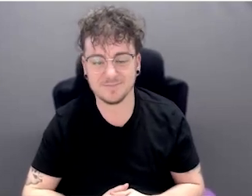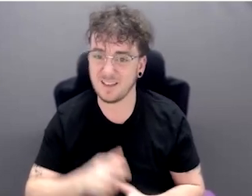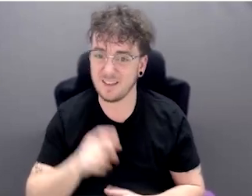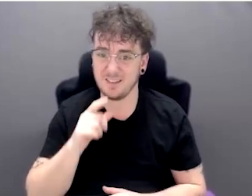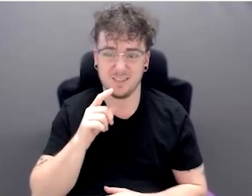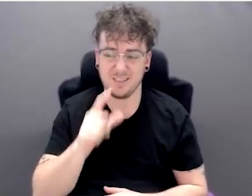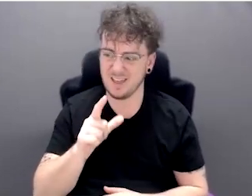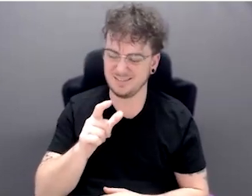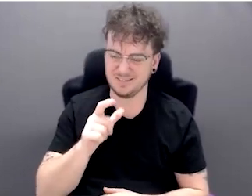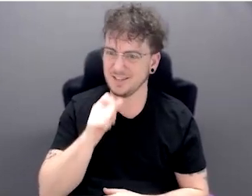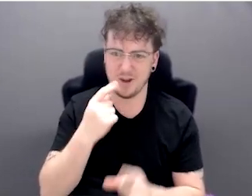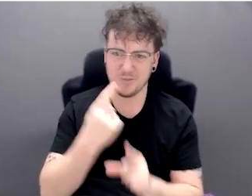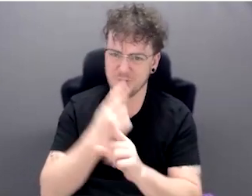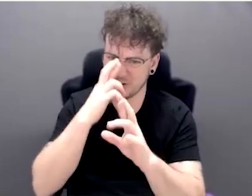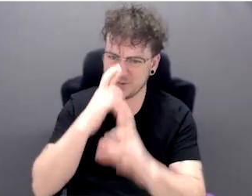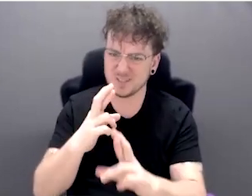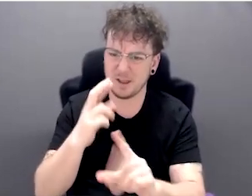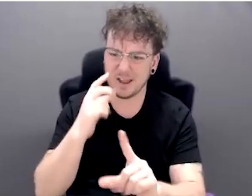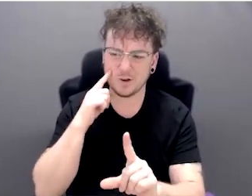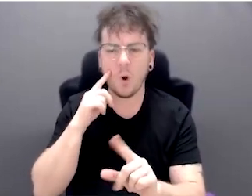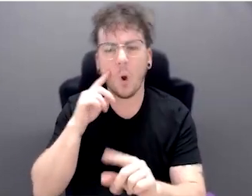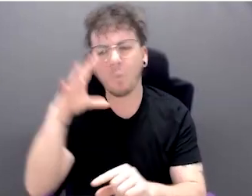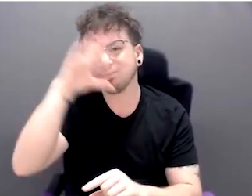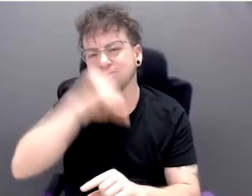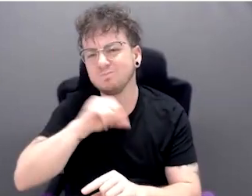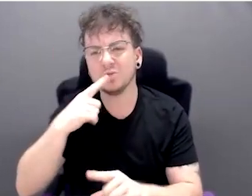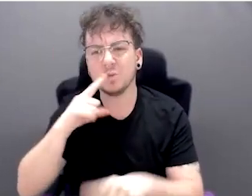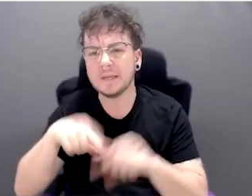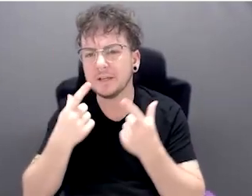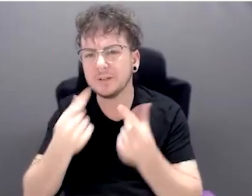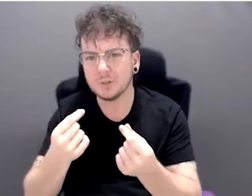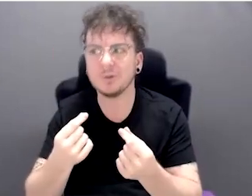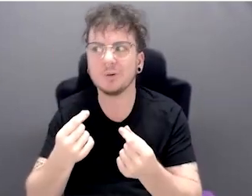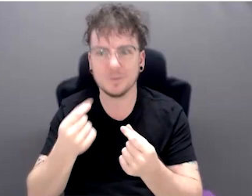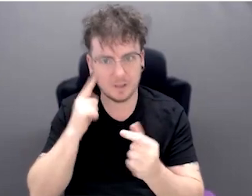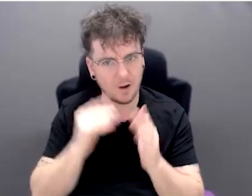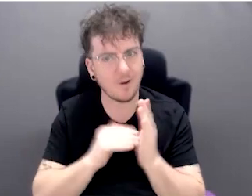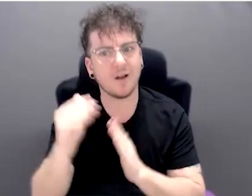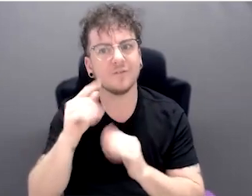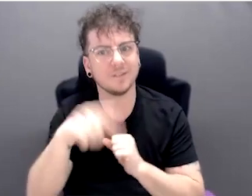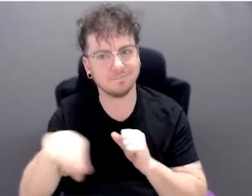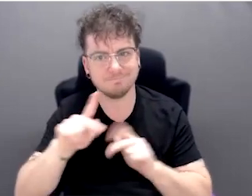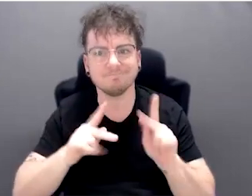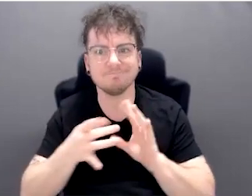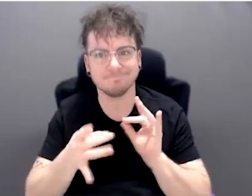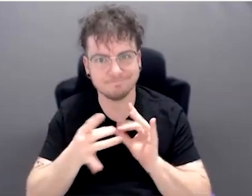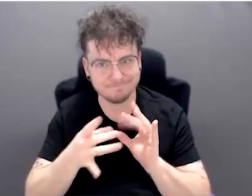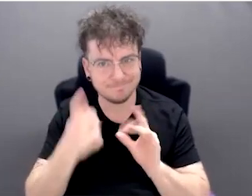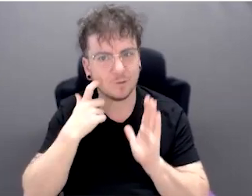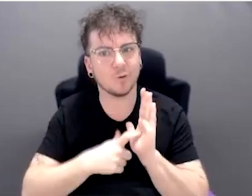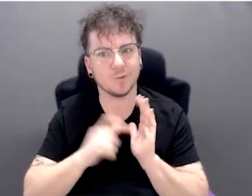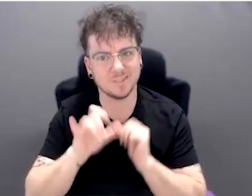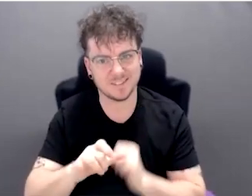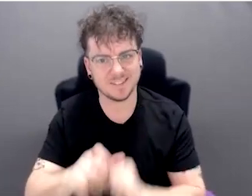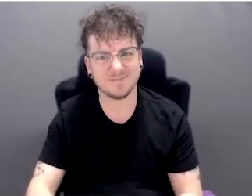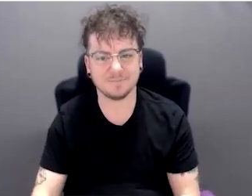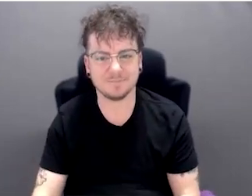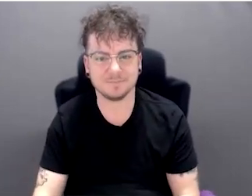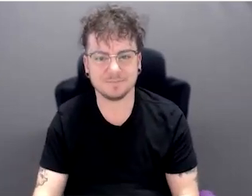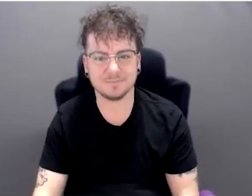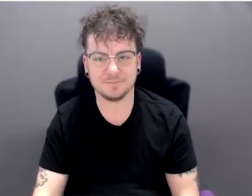This disrespect and underestimation of abilities was heard repeatedly from our participants. Next